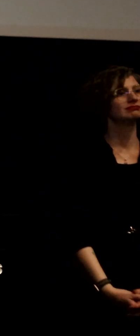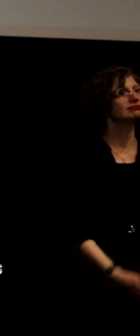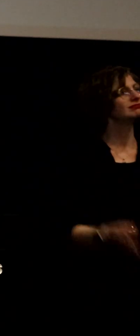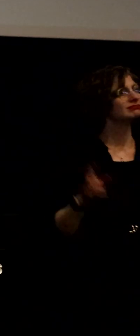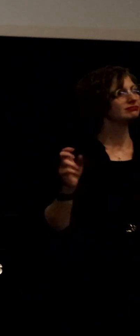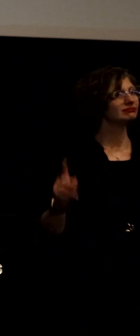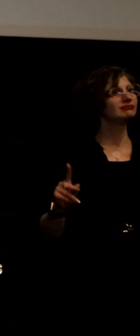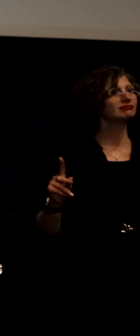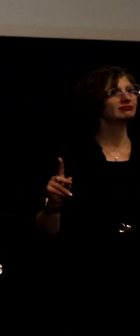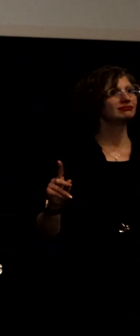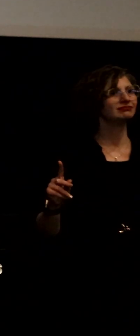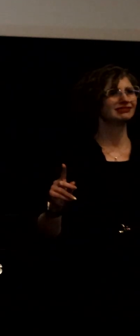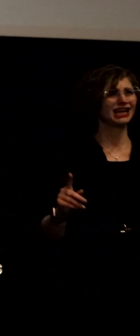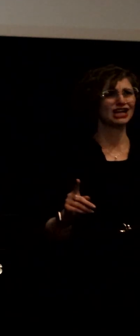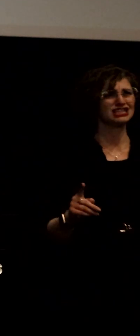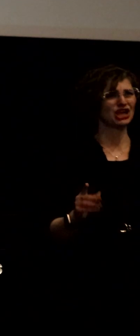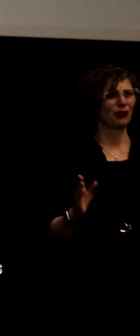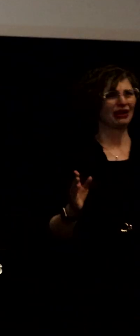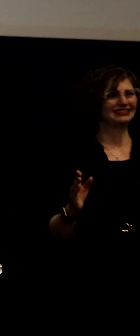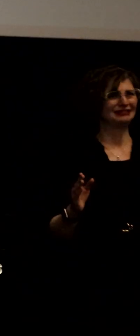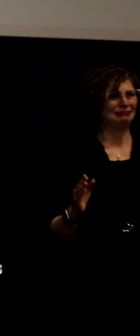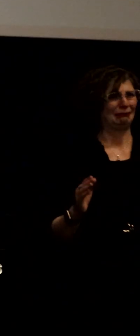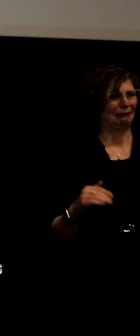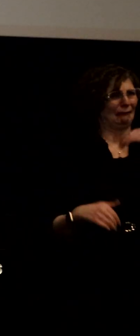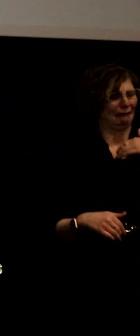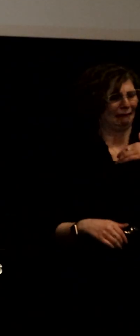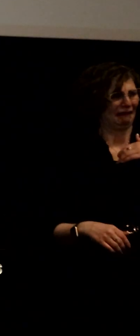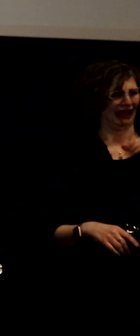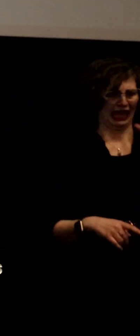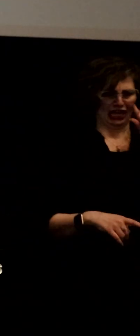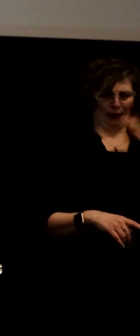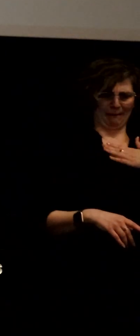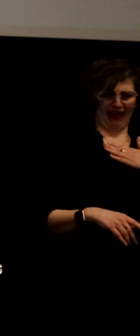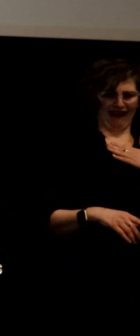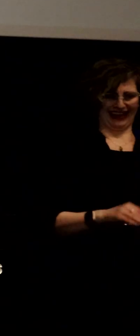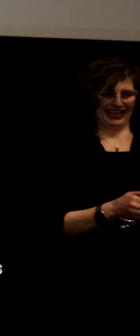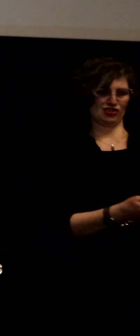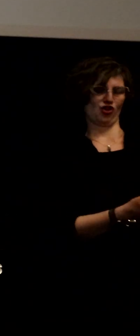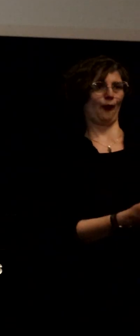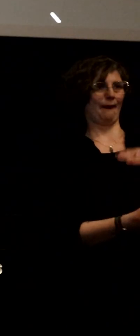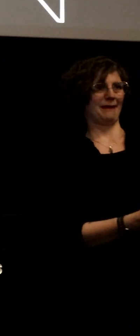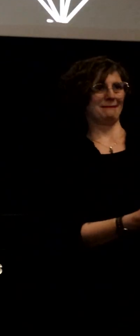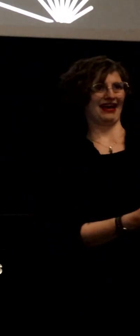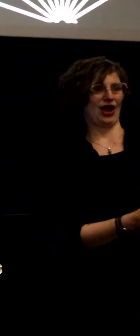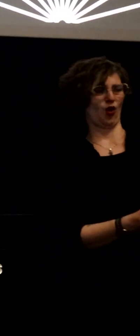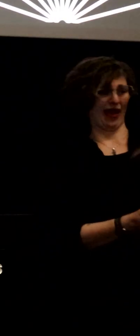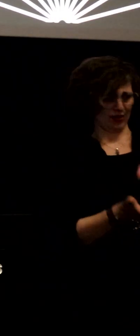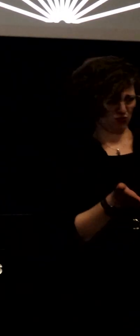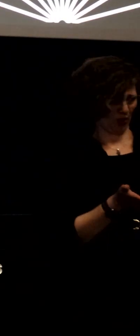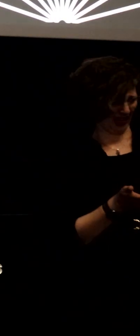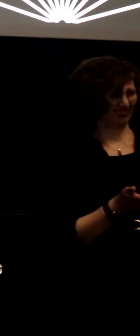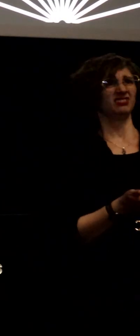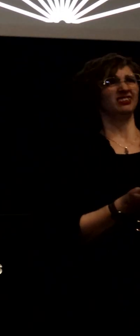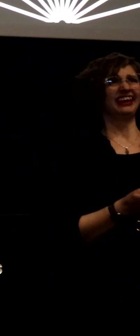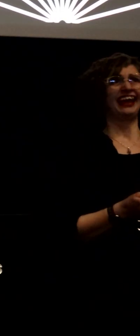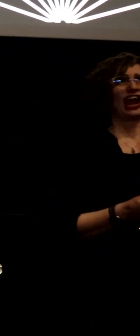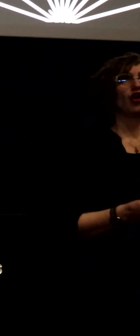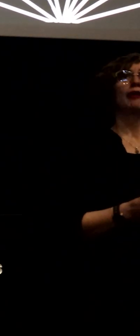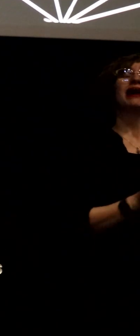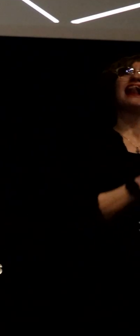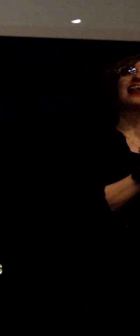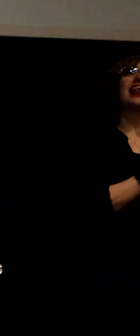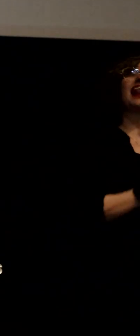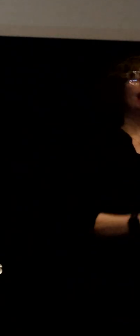Right. It's always weird to hear your intro or your bio because I wrote it and it's just weird. Okay.